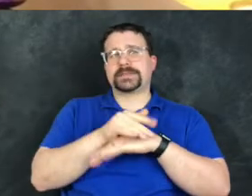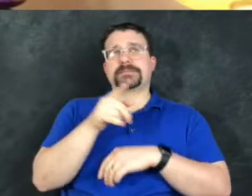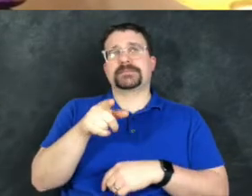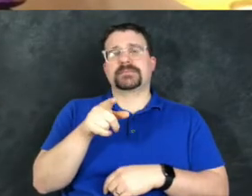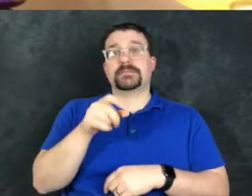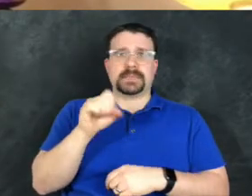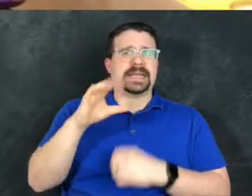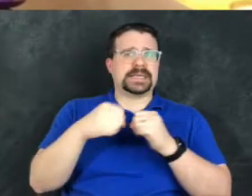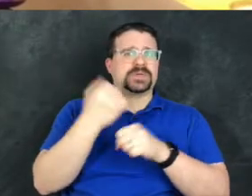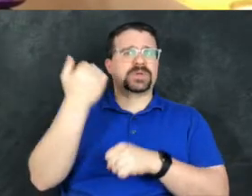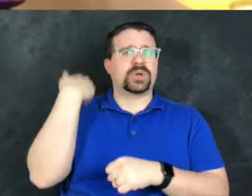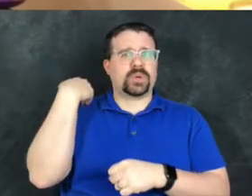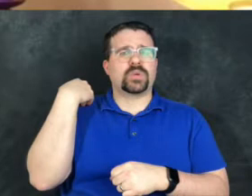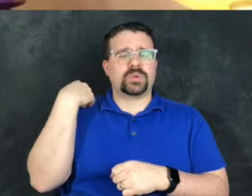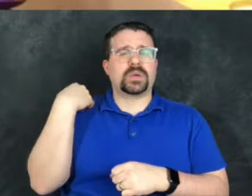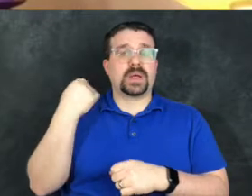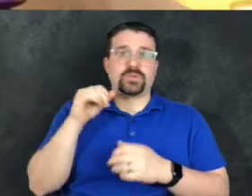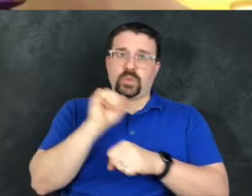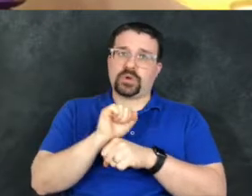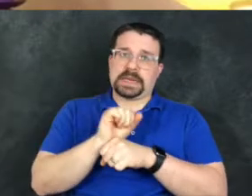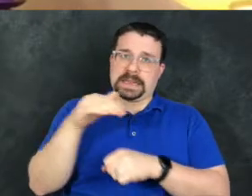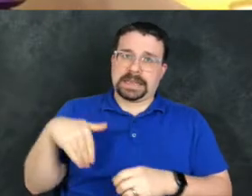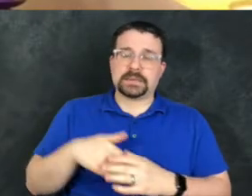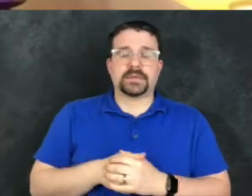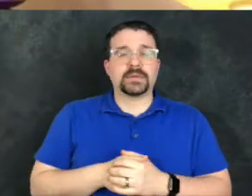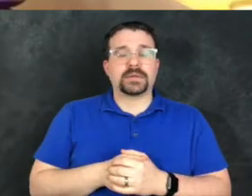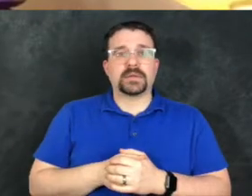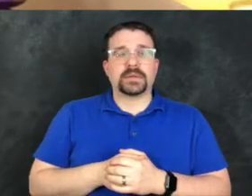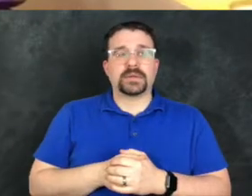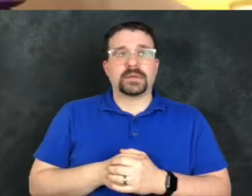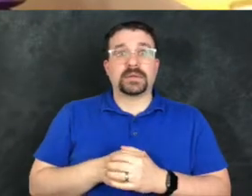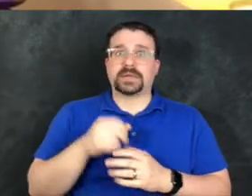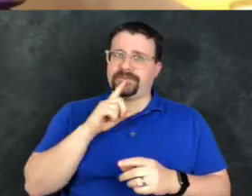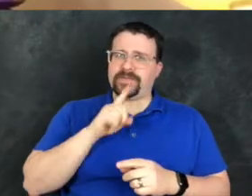I remember one night, actually many years ago, I was working late.